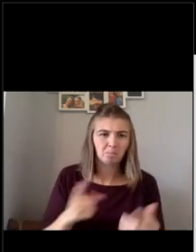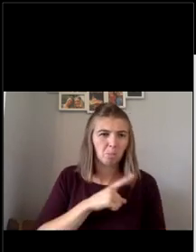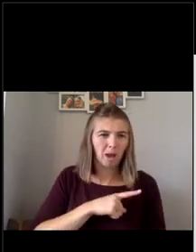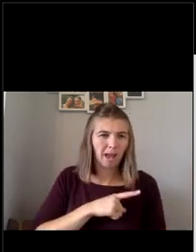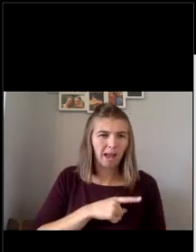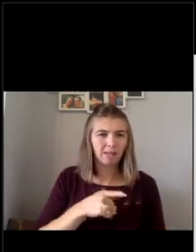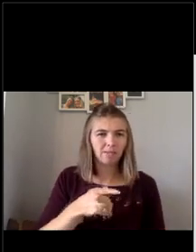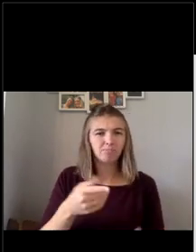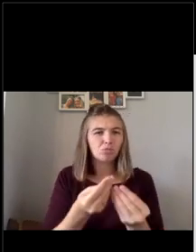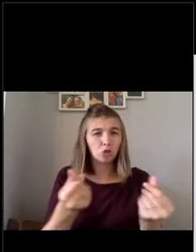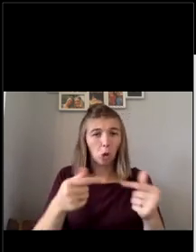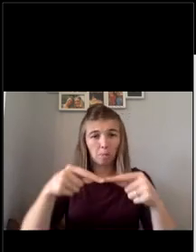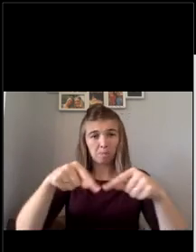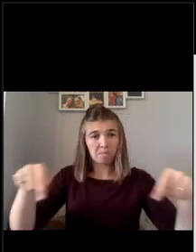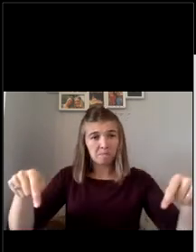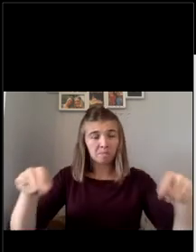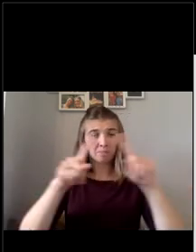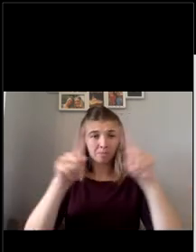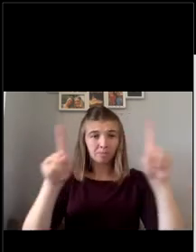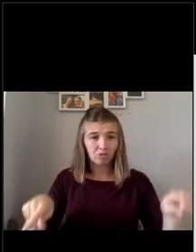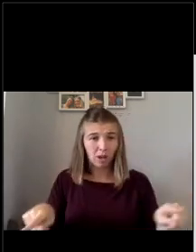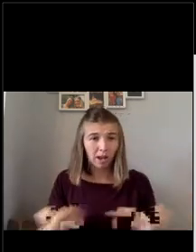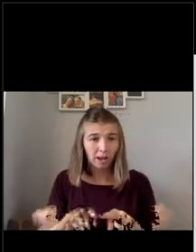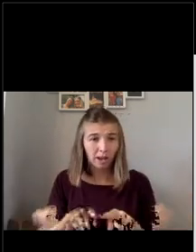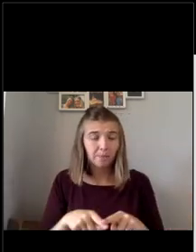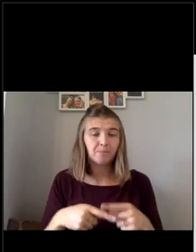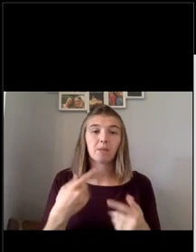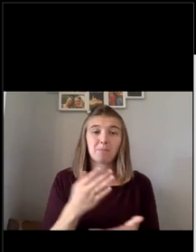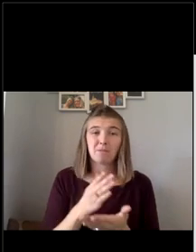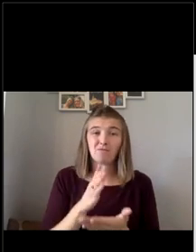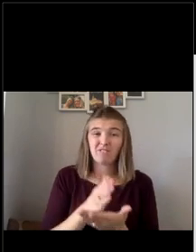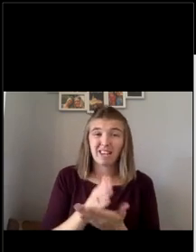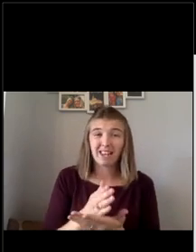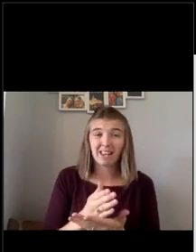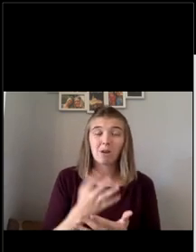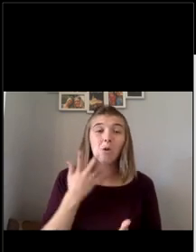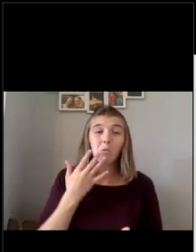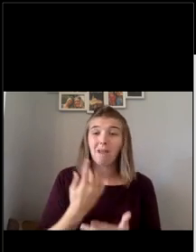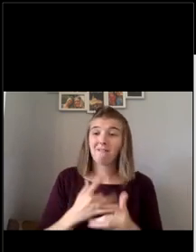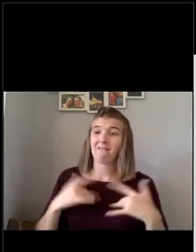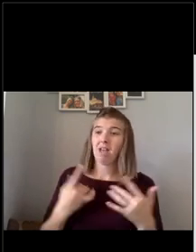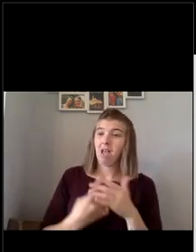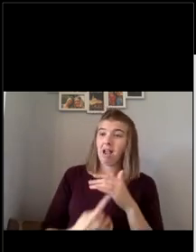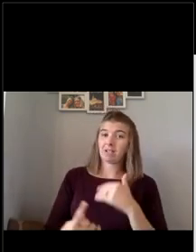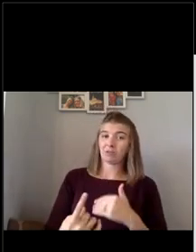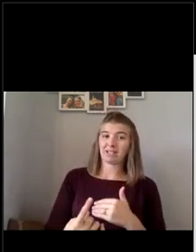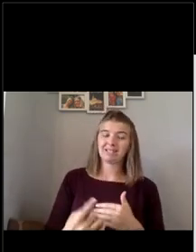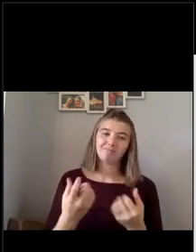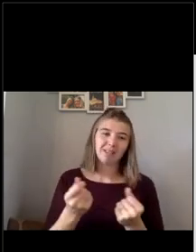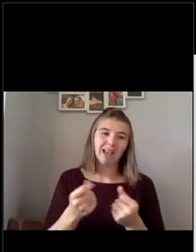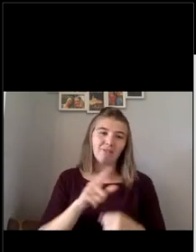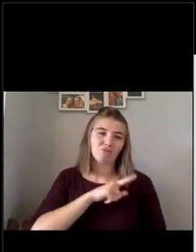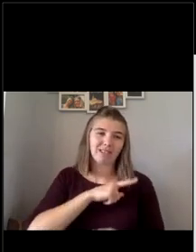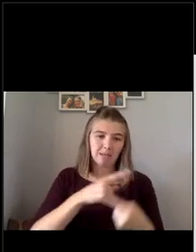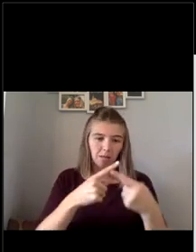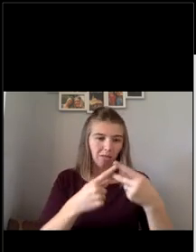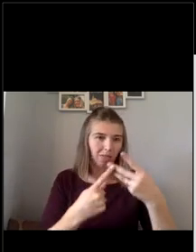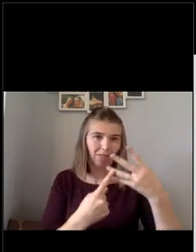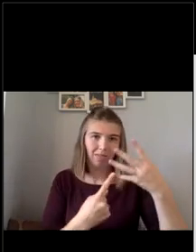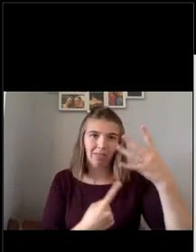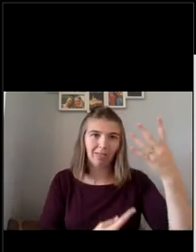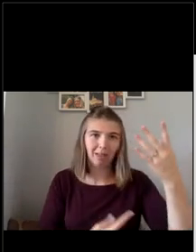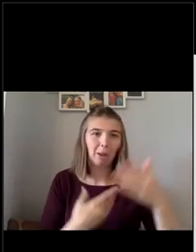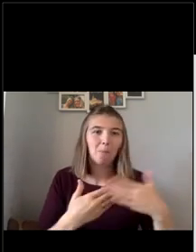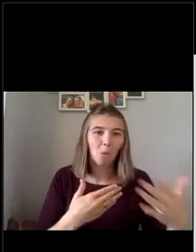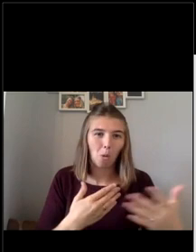slide. Oftentimes there are multiple reasons why we would feel isolated, and they're interconnected with each other, which